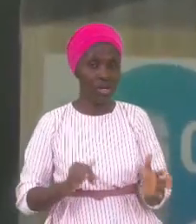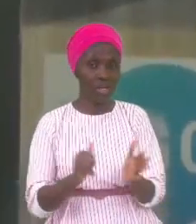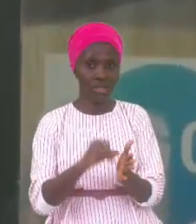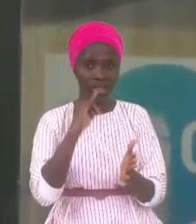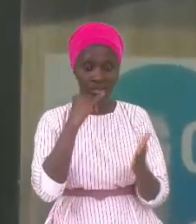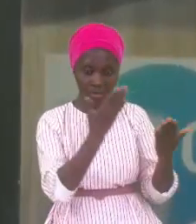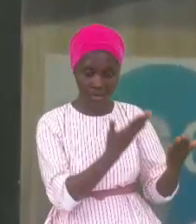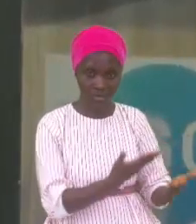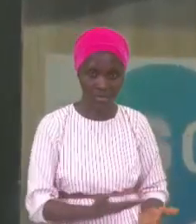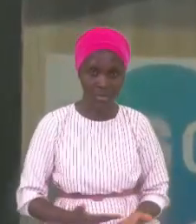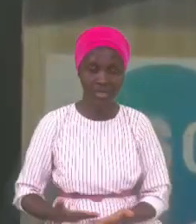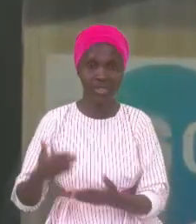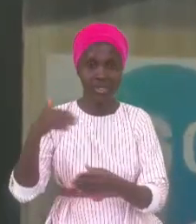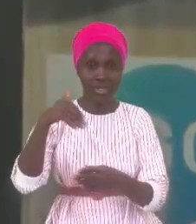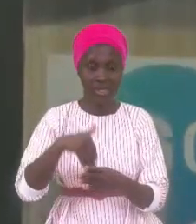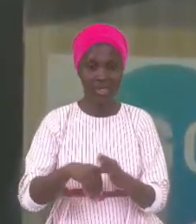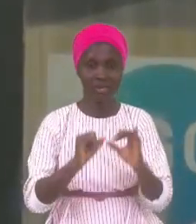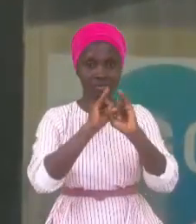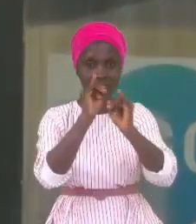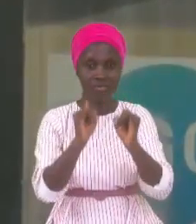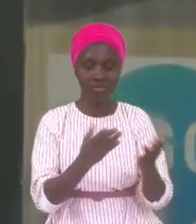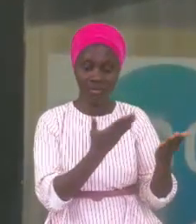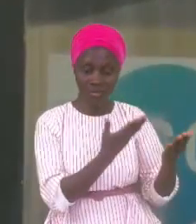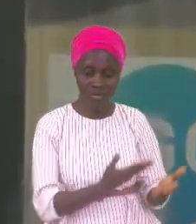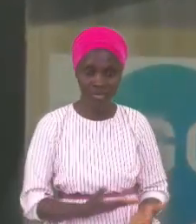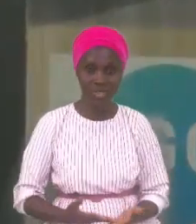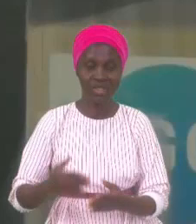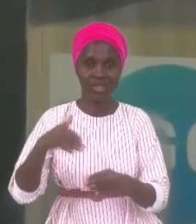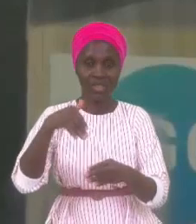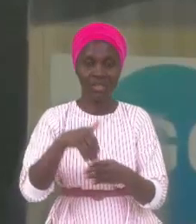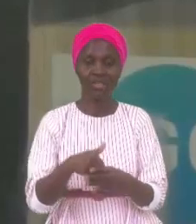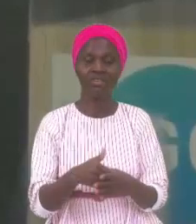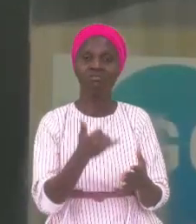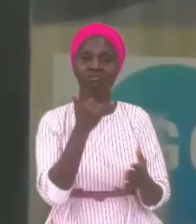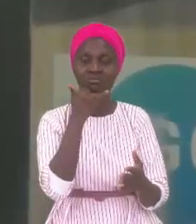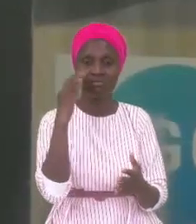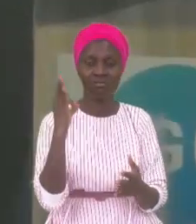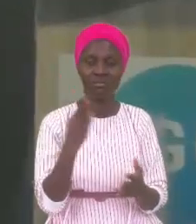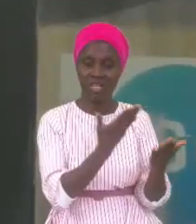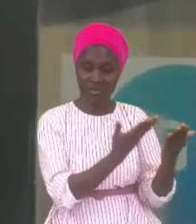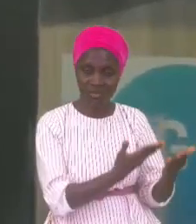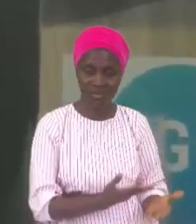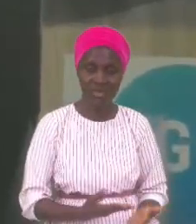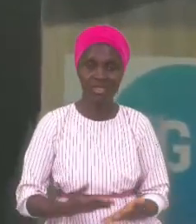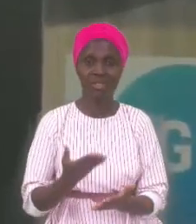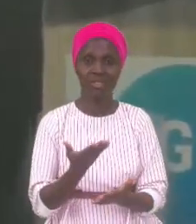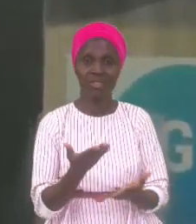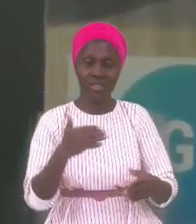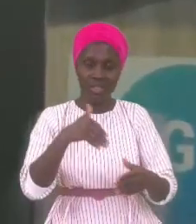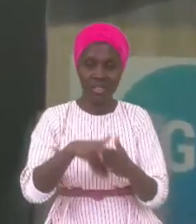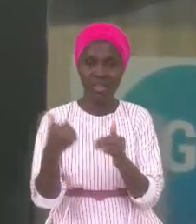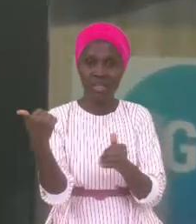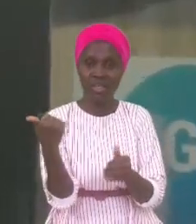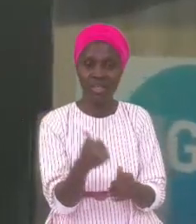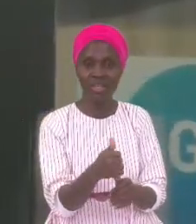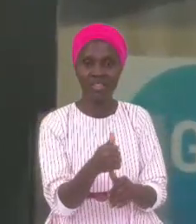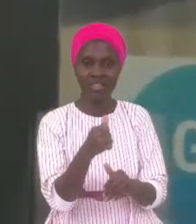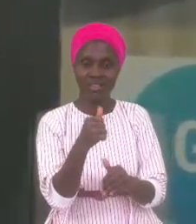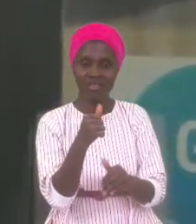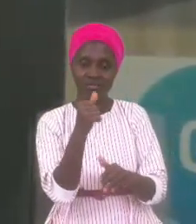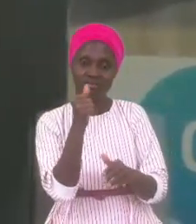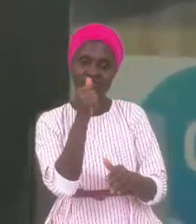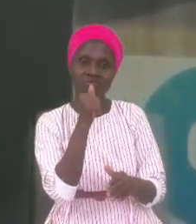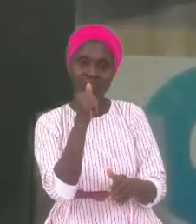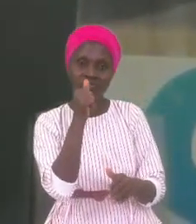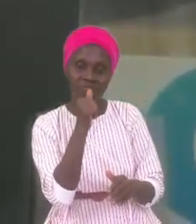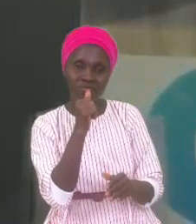idolatry, that is bringing in syncretism, that is bringing in any secret idea or any